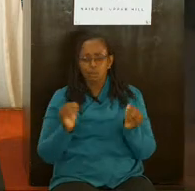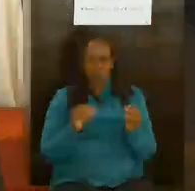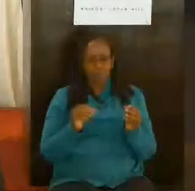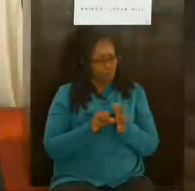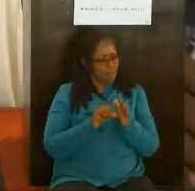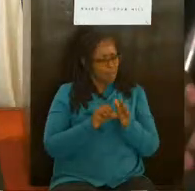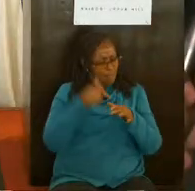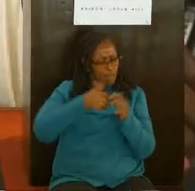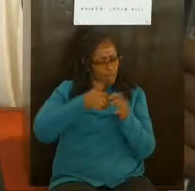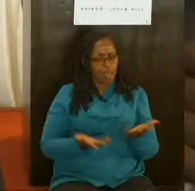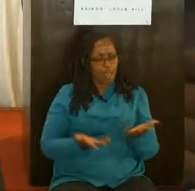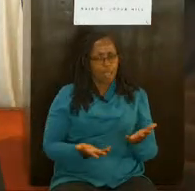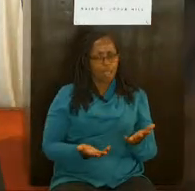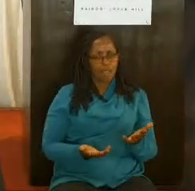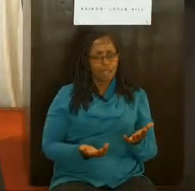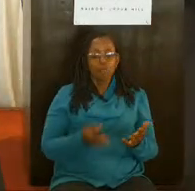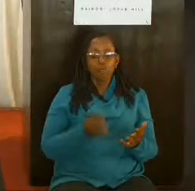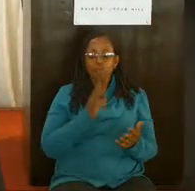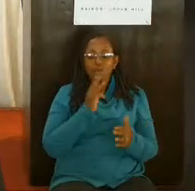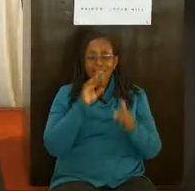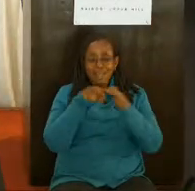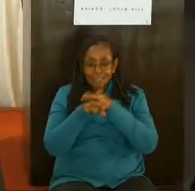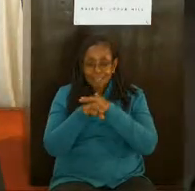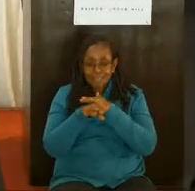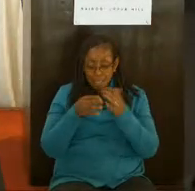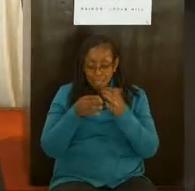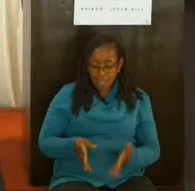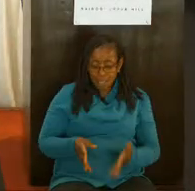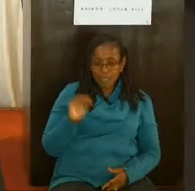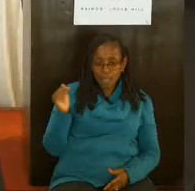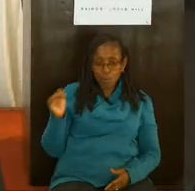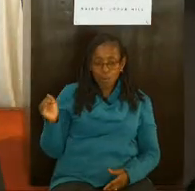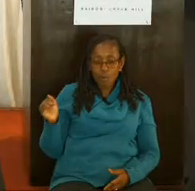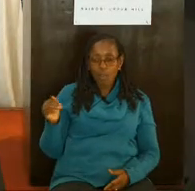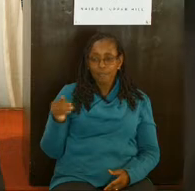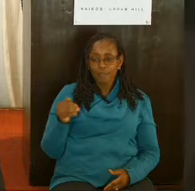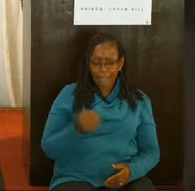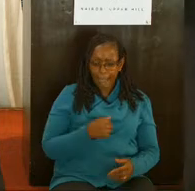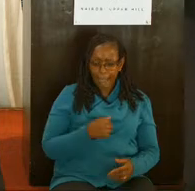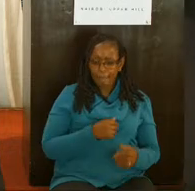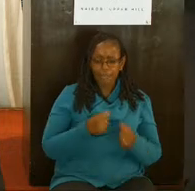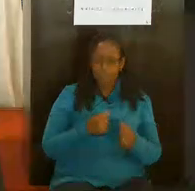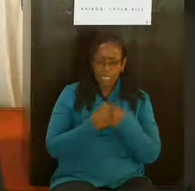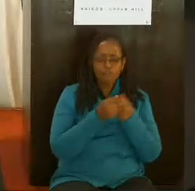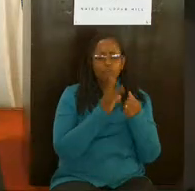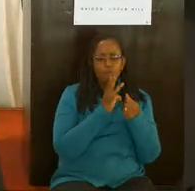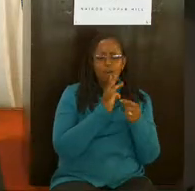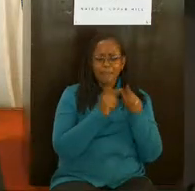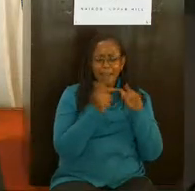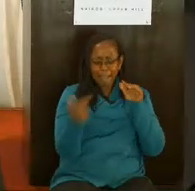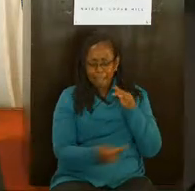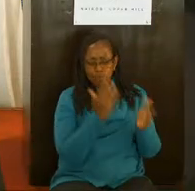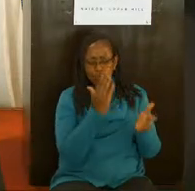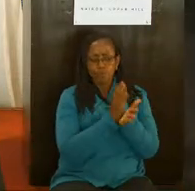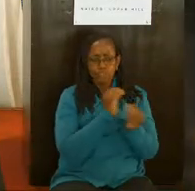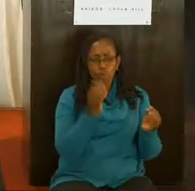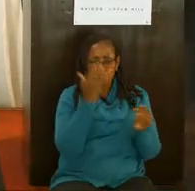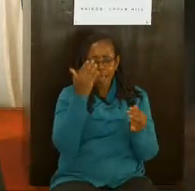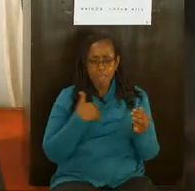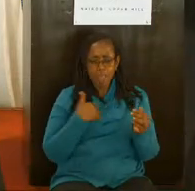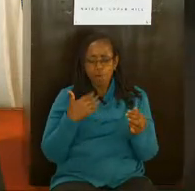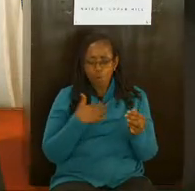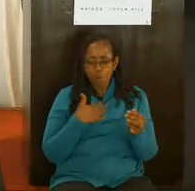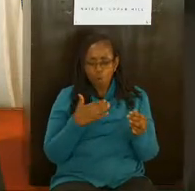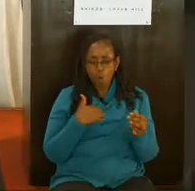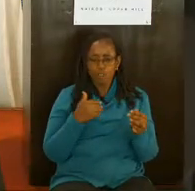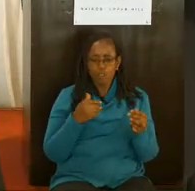the last bit what access you know in this town there is artificial water shortages because of people who would want to woo people